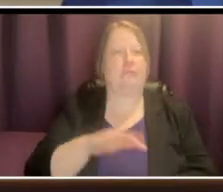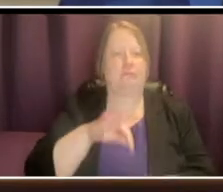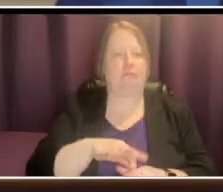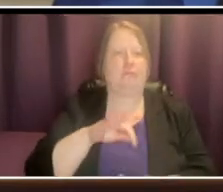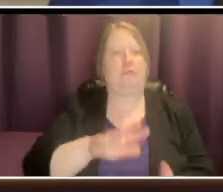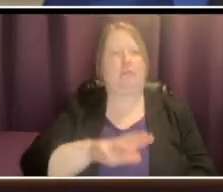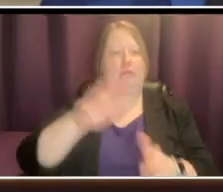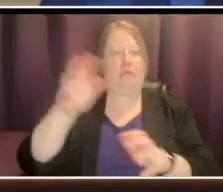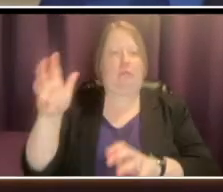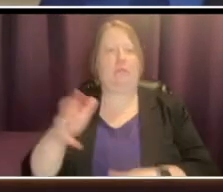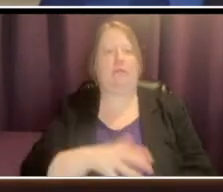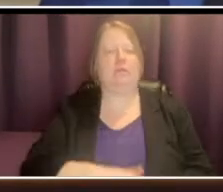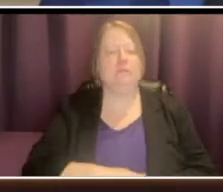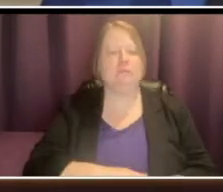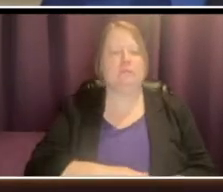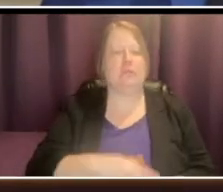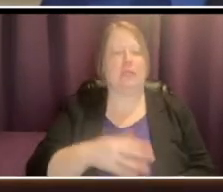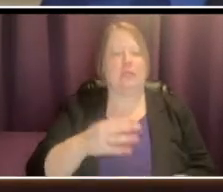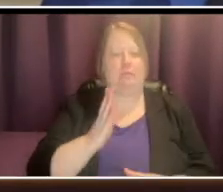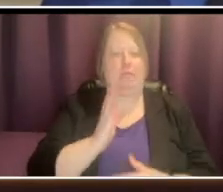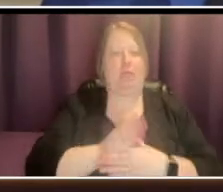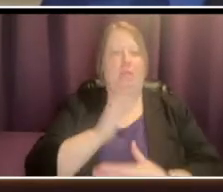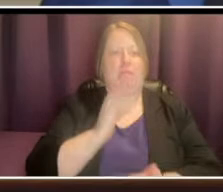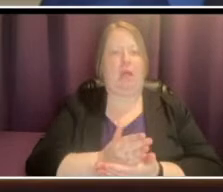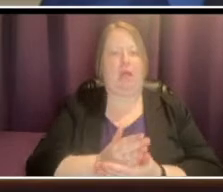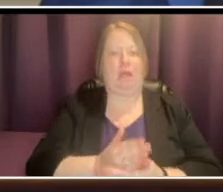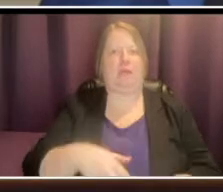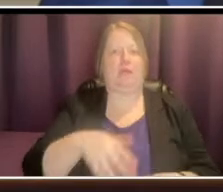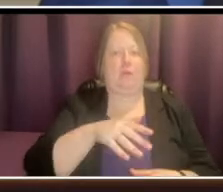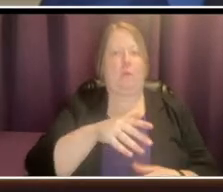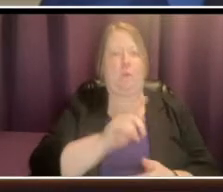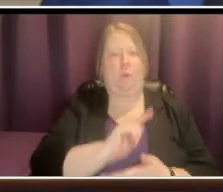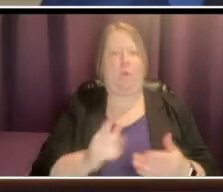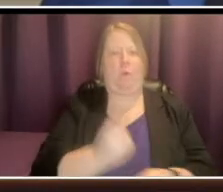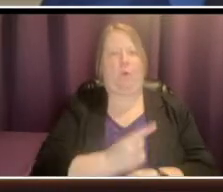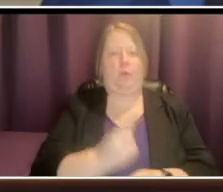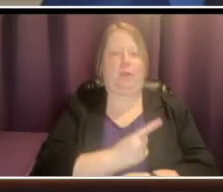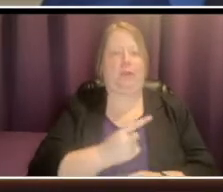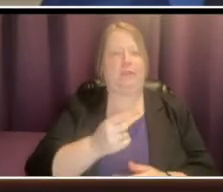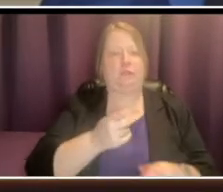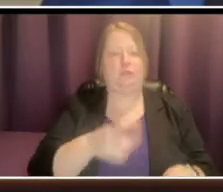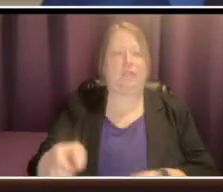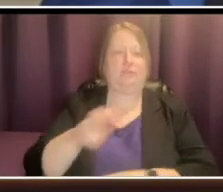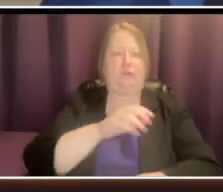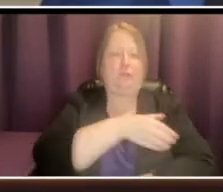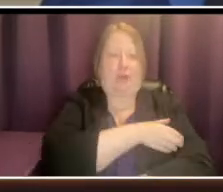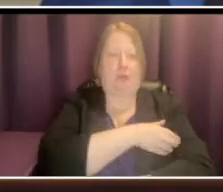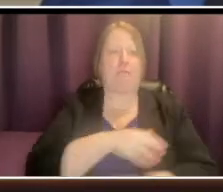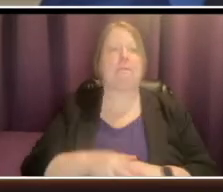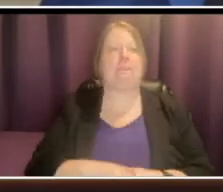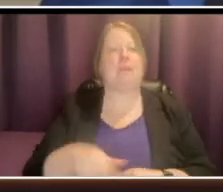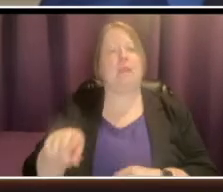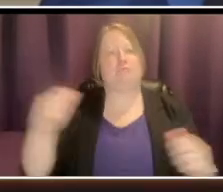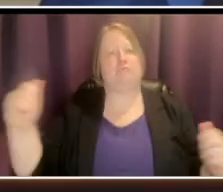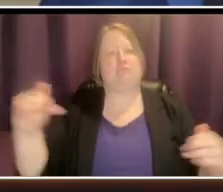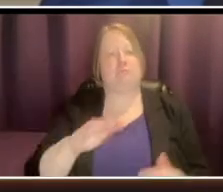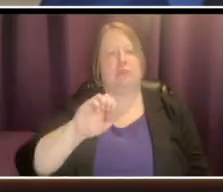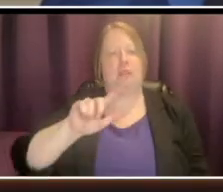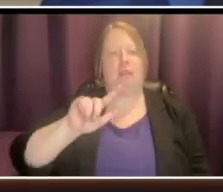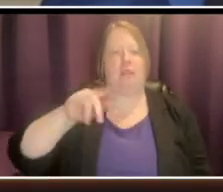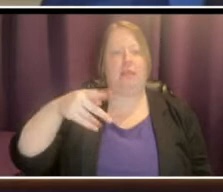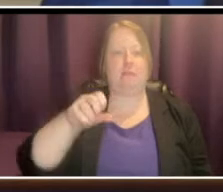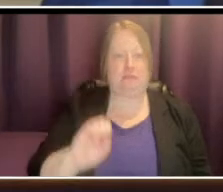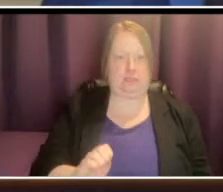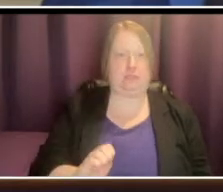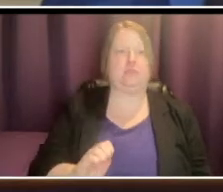screening the members of the crowd as they entered the rally site. And they noticed something significant about the crowd. Tens of